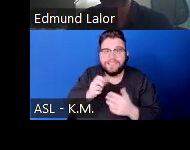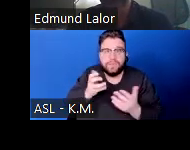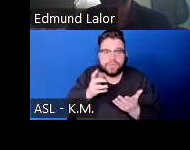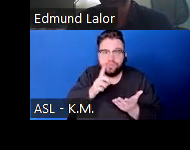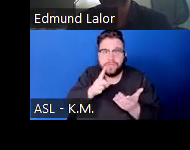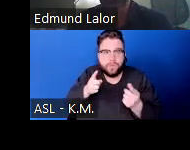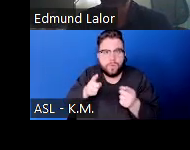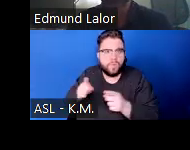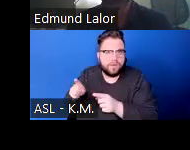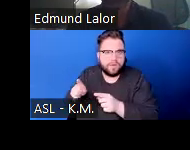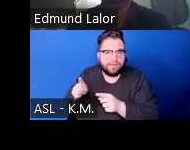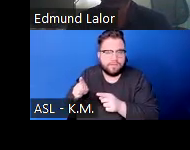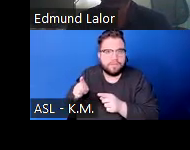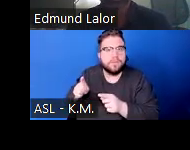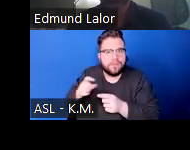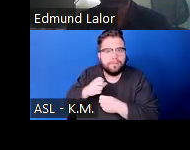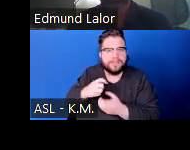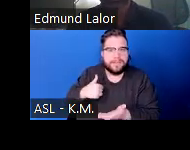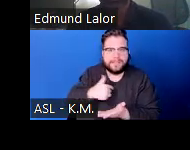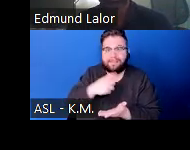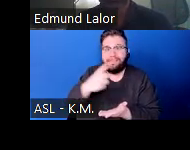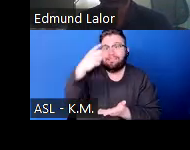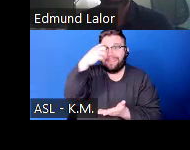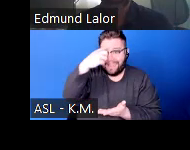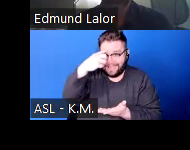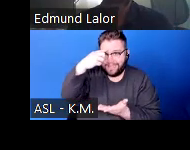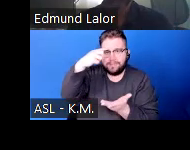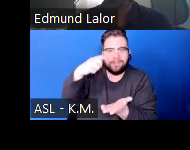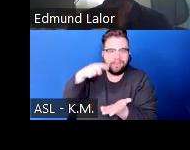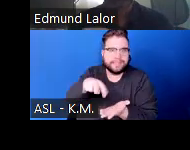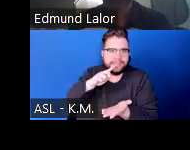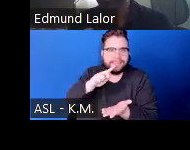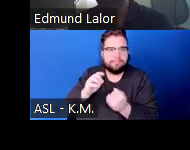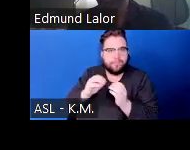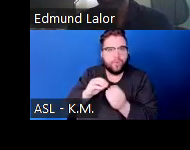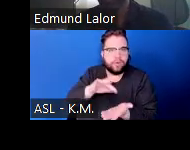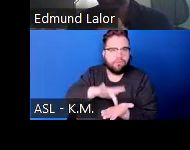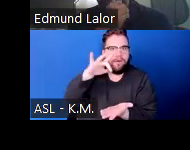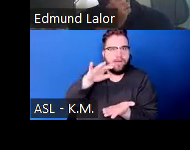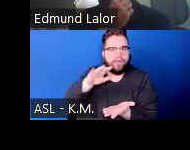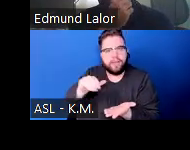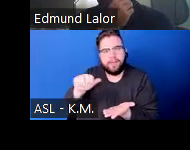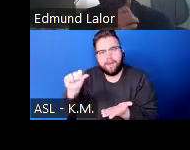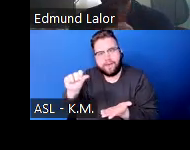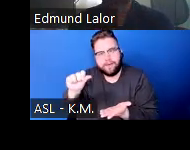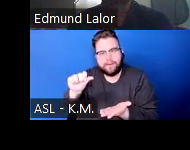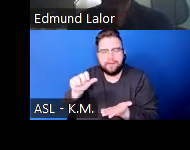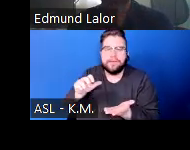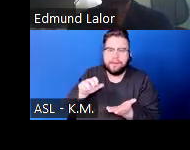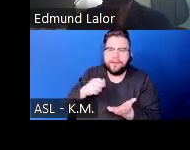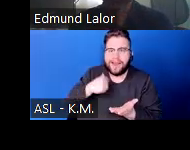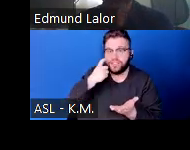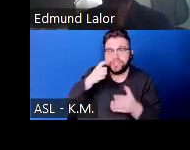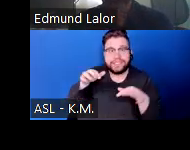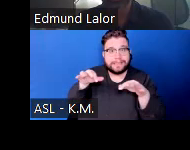actually brighter than A. It's just in a shadow, so it appears darker. And even though I've told that to you right now and explained that that's what's